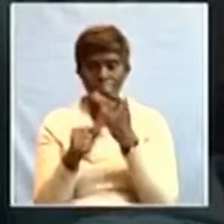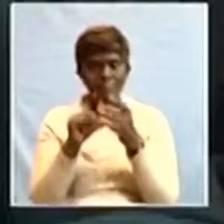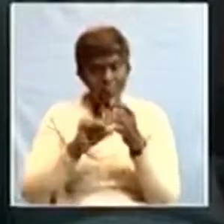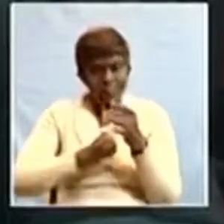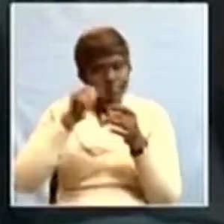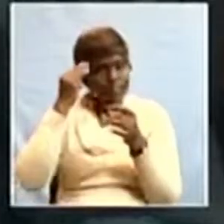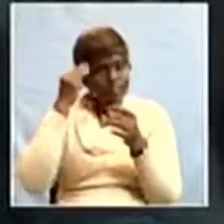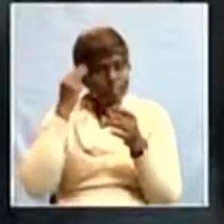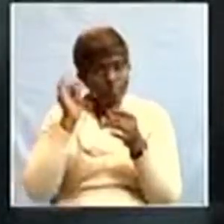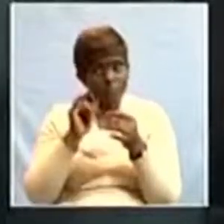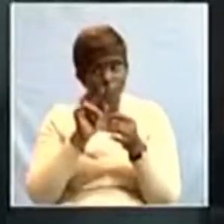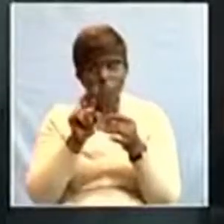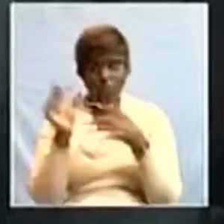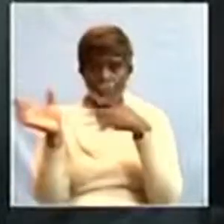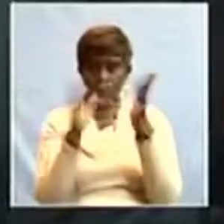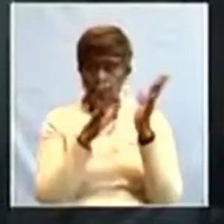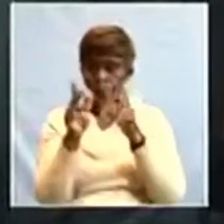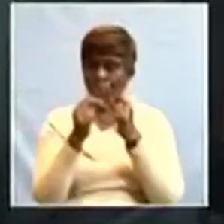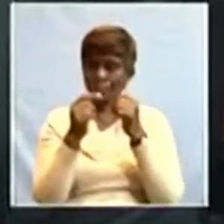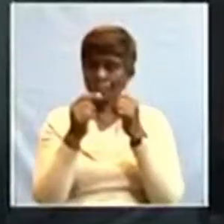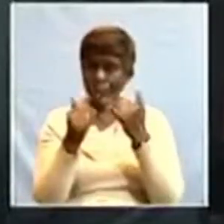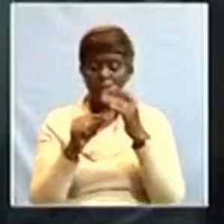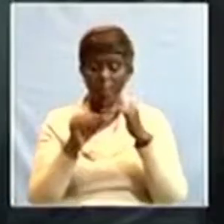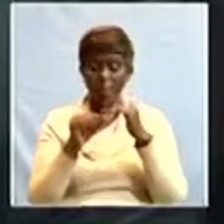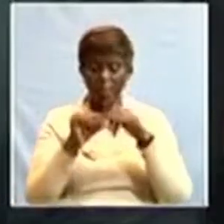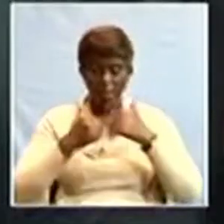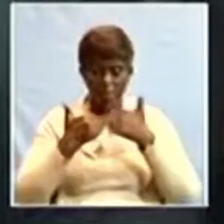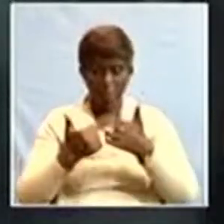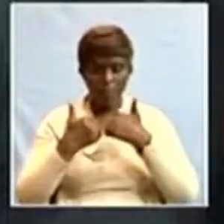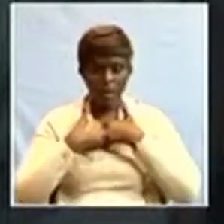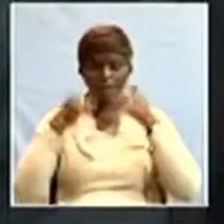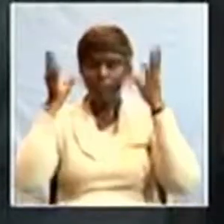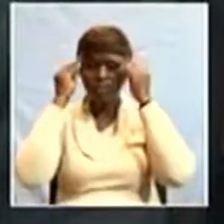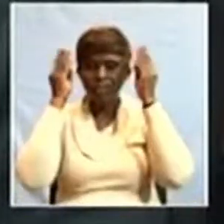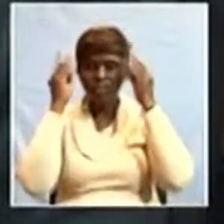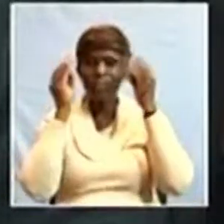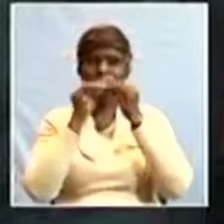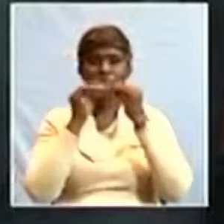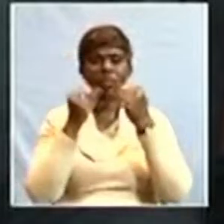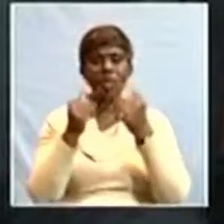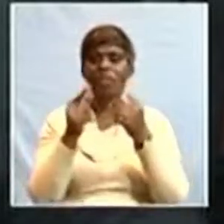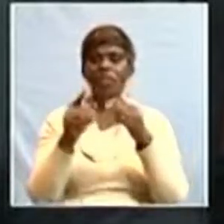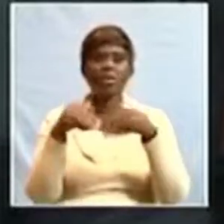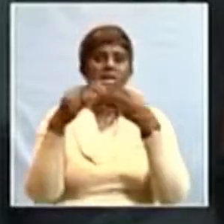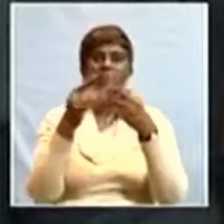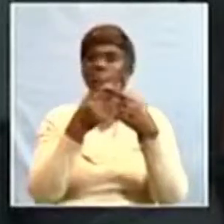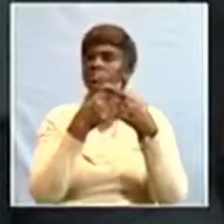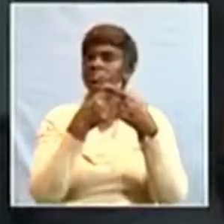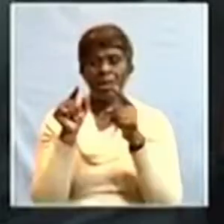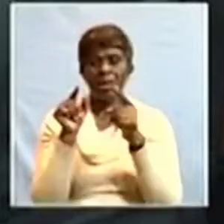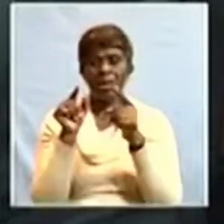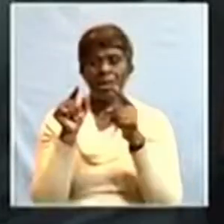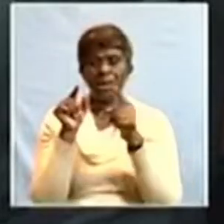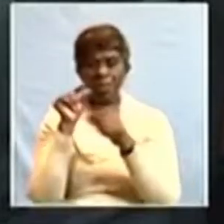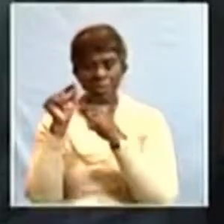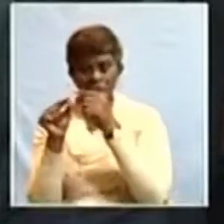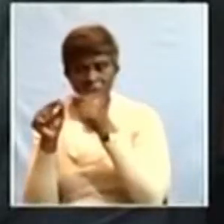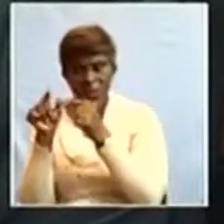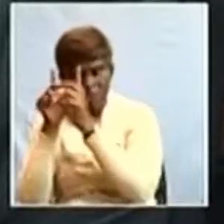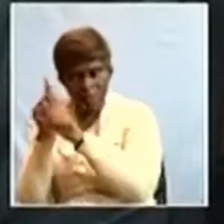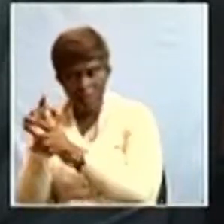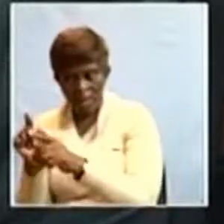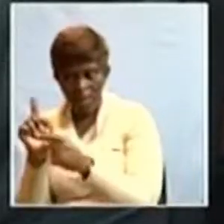account climate change that we're currently experiencing, supplied something else which doesn't suit